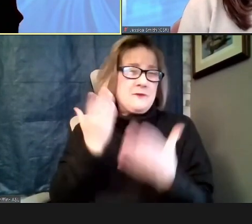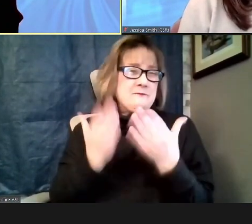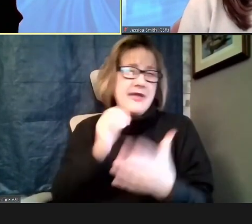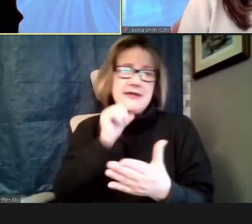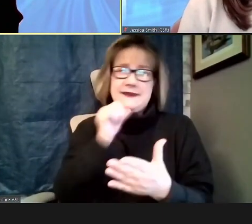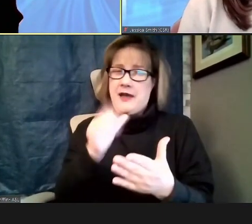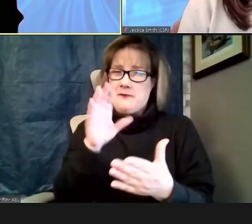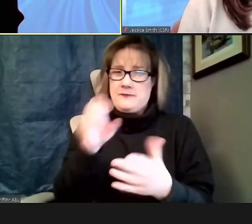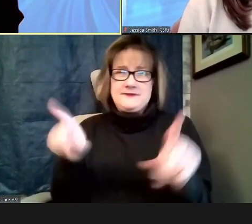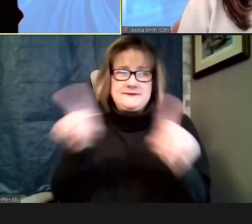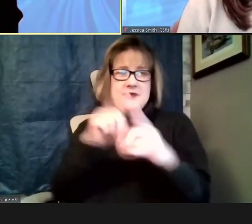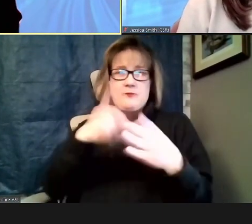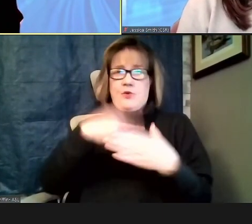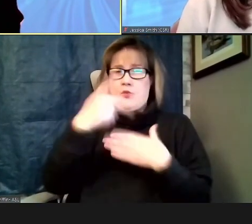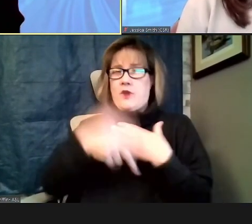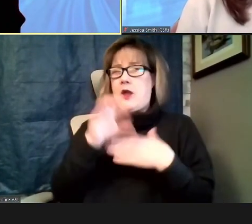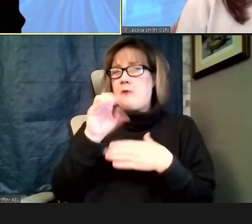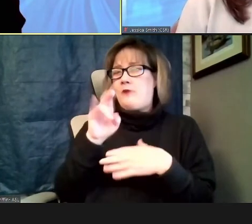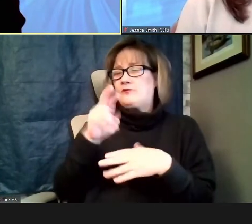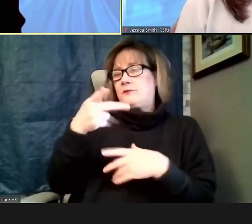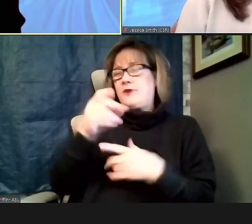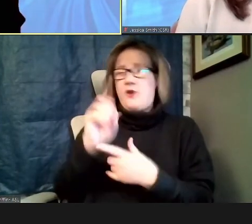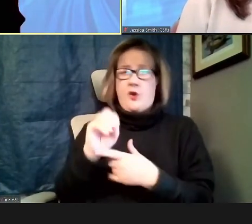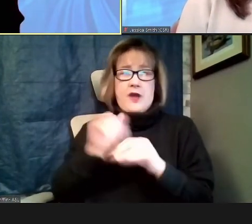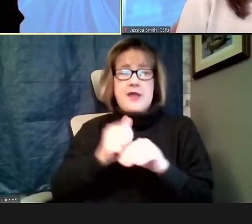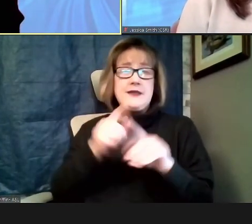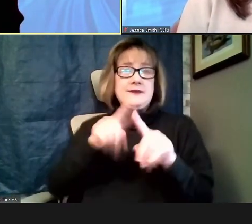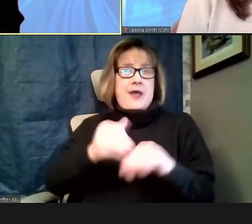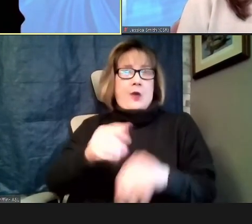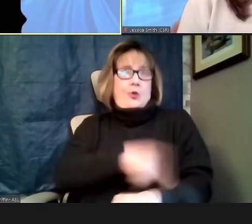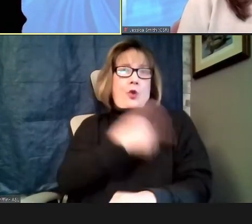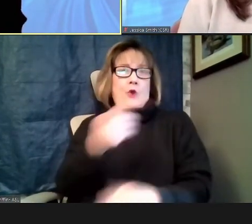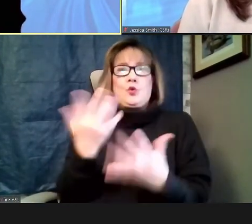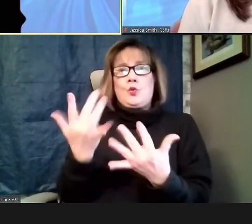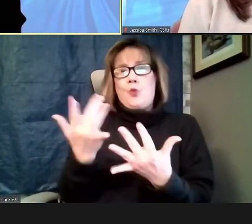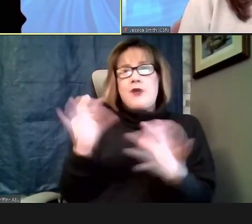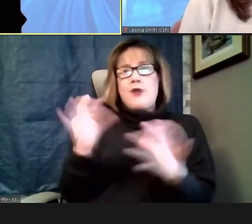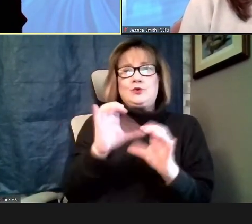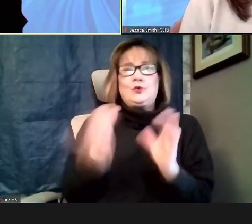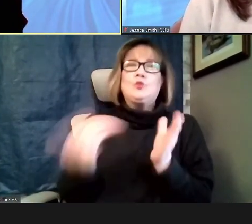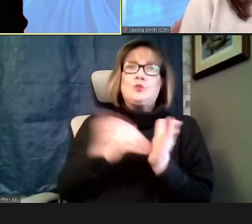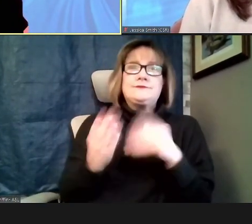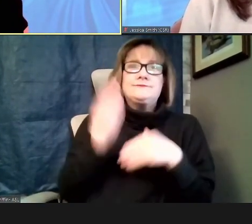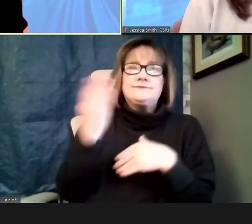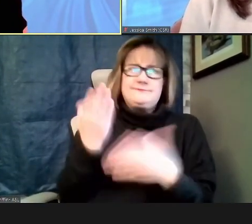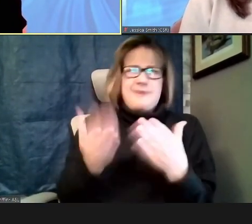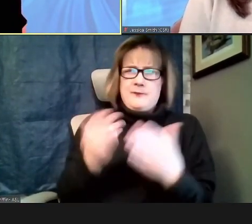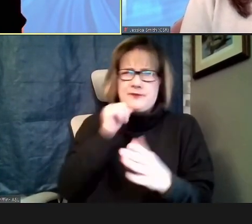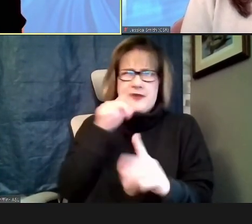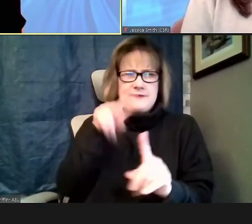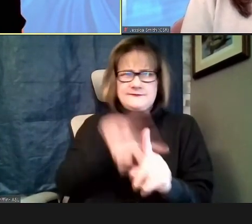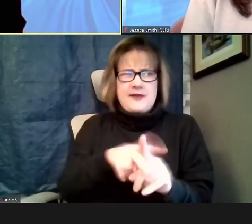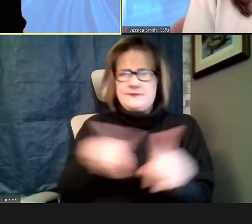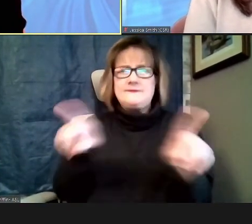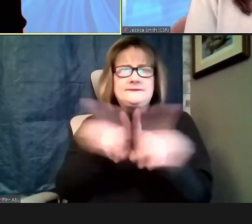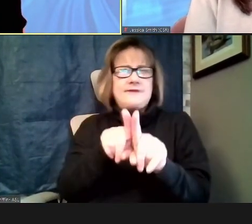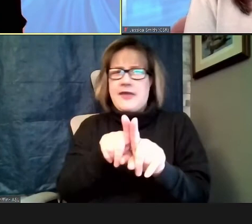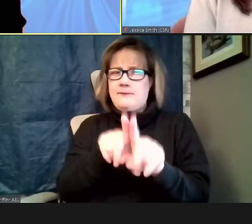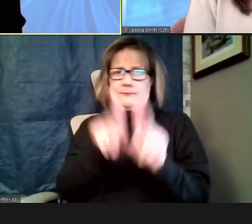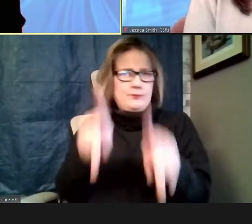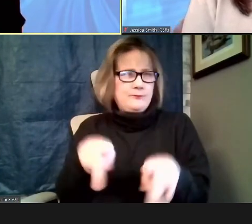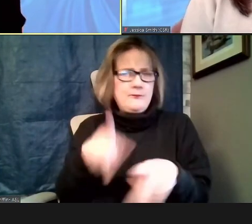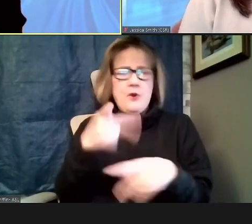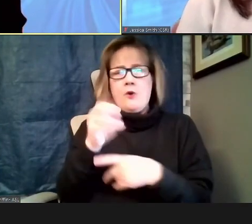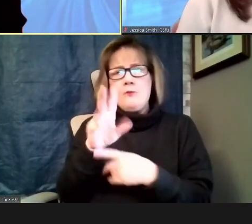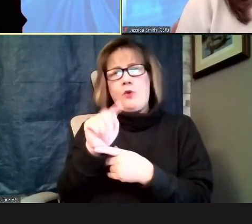same program officer, depending on how long you waited to do the resubmission, may not be assigned the same portfolio. So